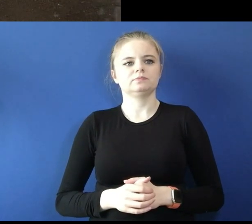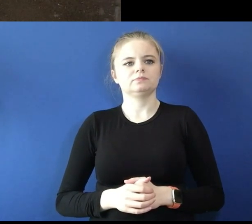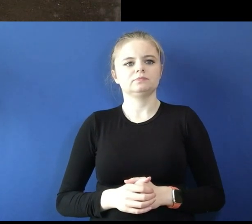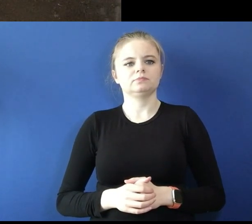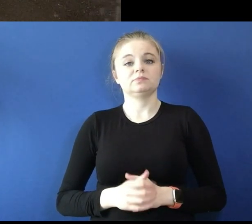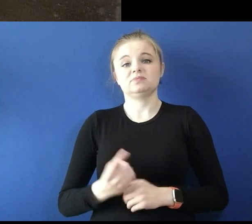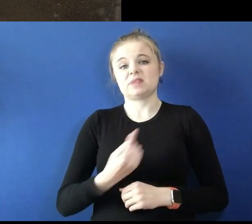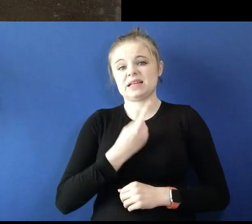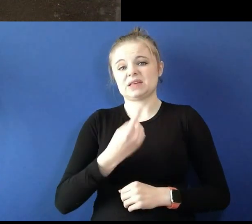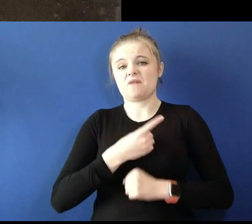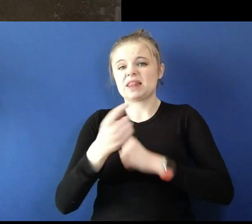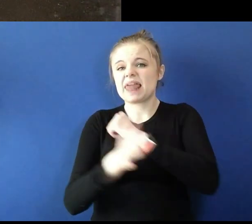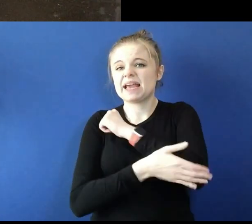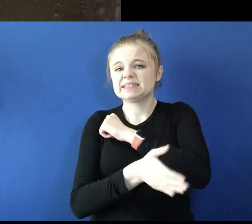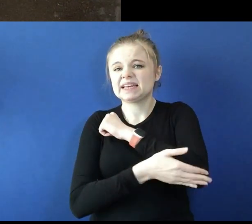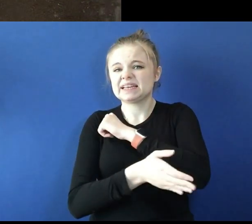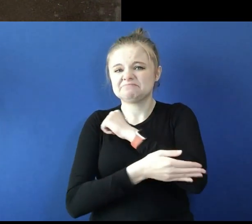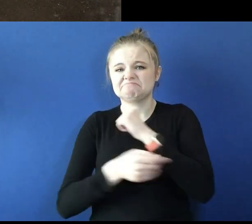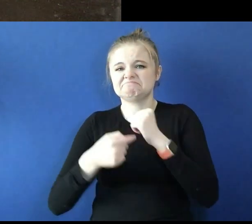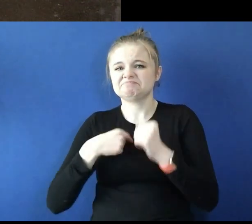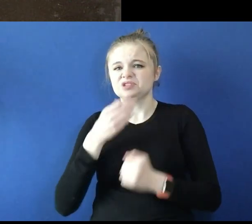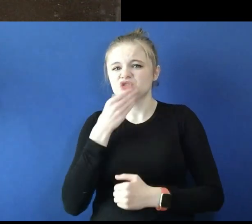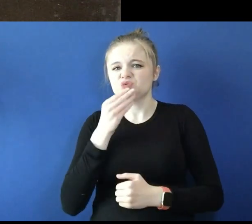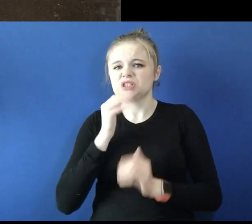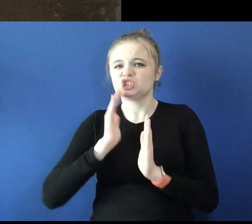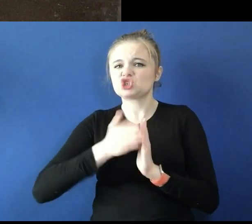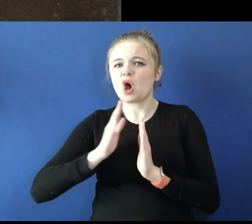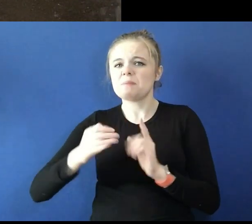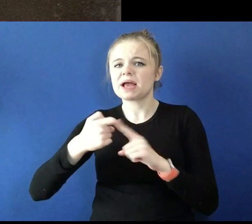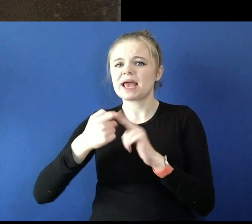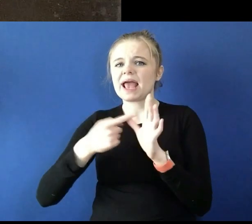I'm lazy, I use chopped kale.